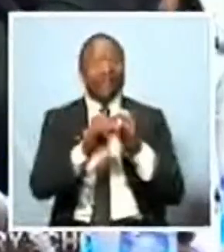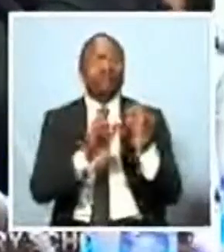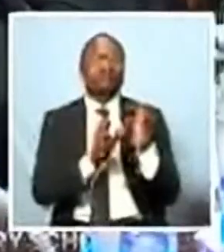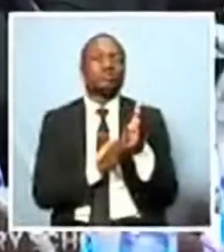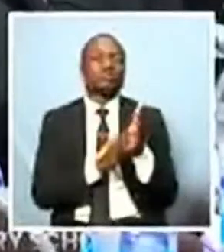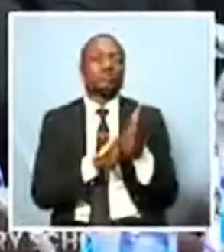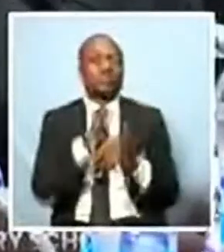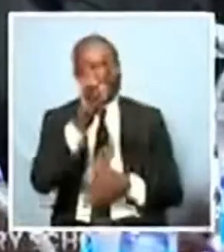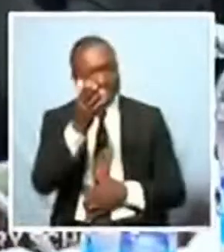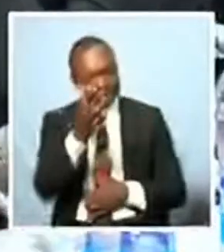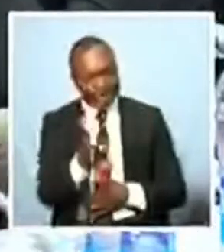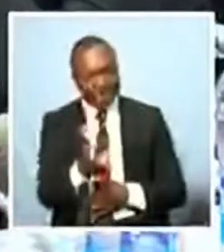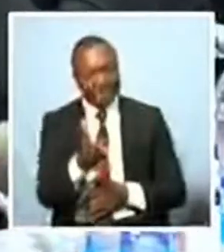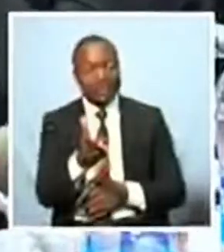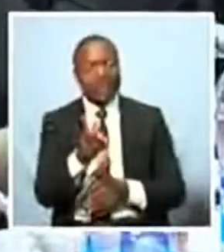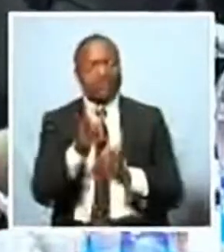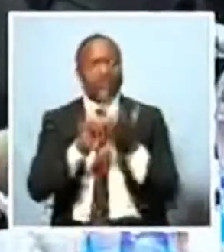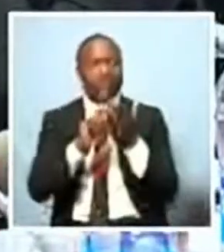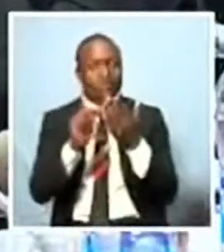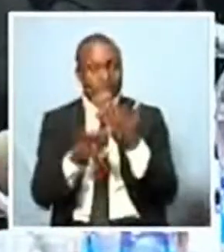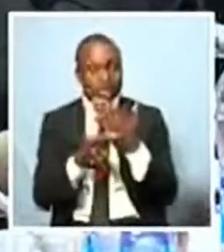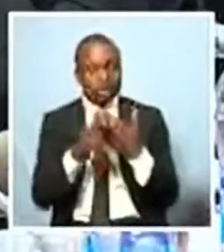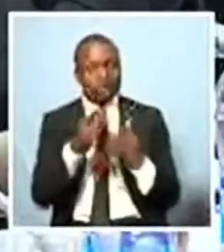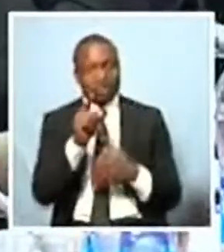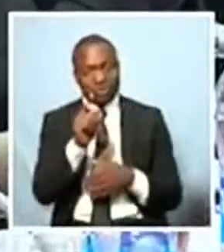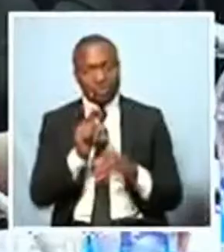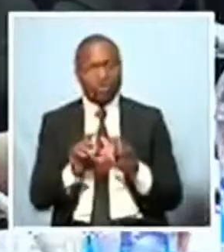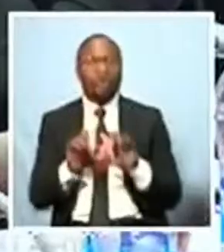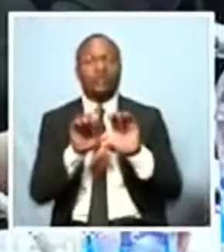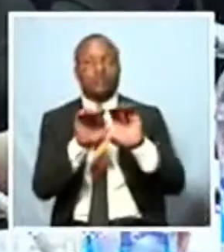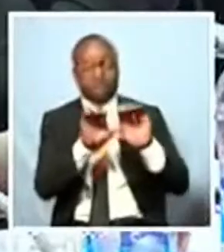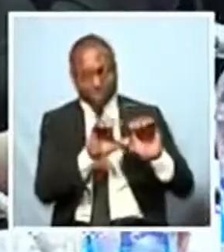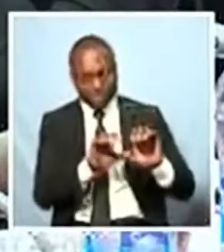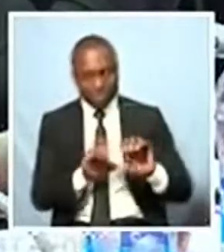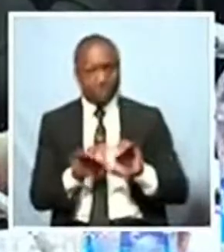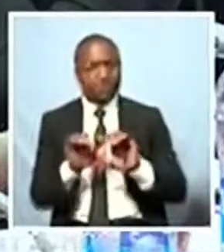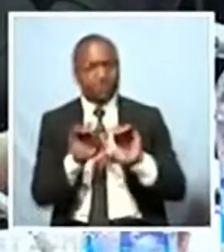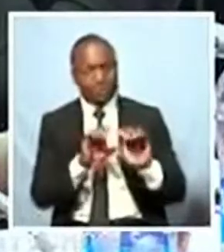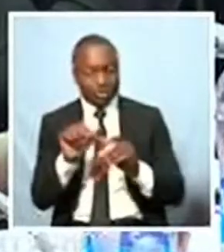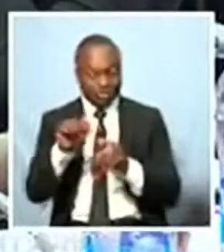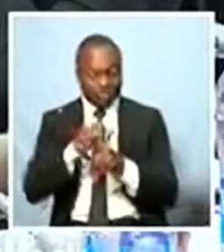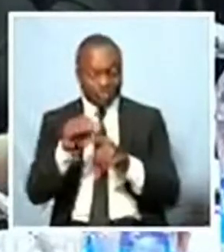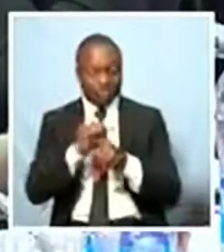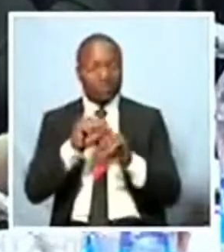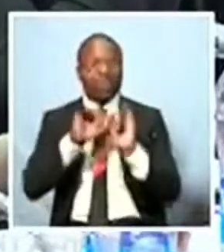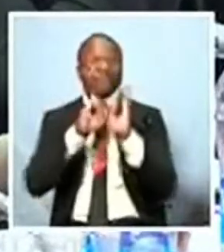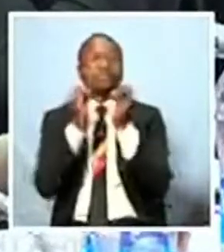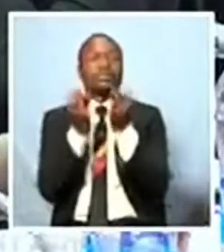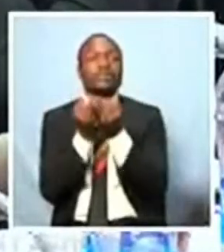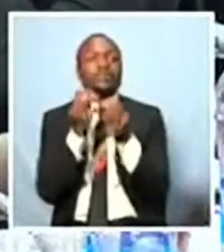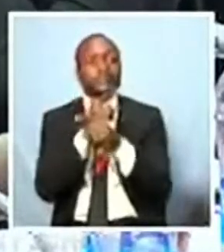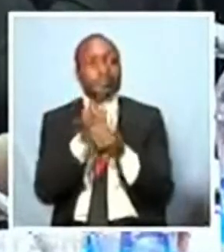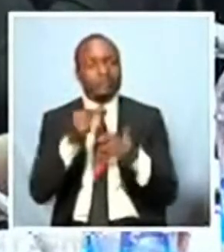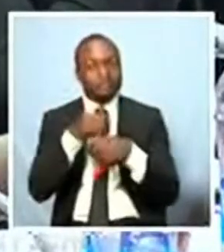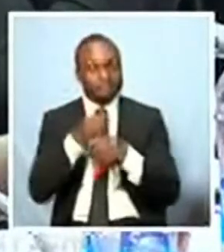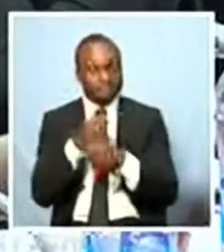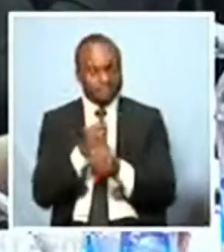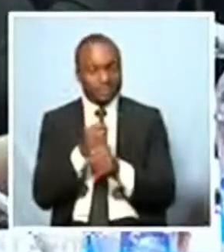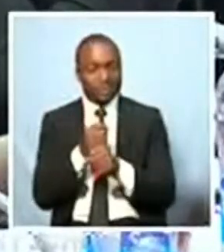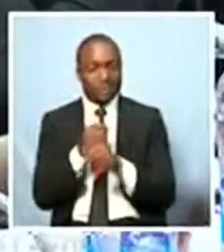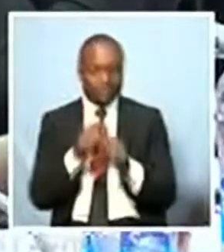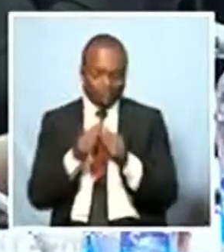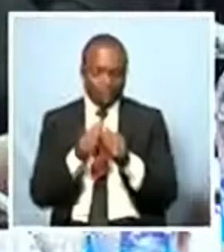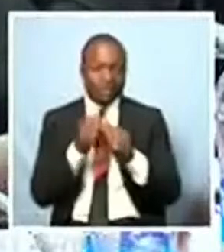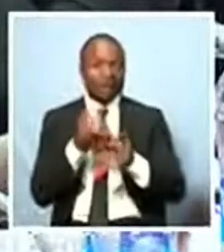there any deliberate program that you are undertaking as a training institution, maybe just to make a